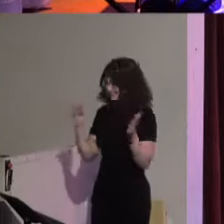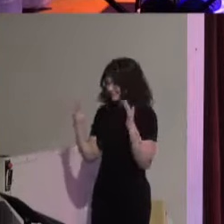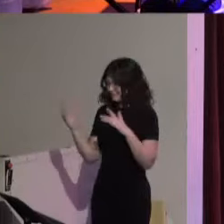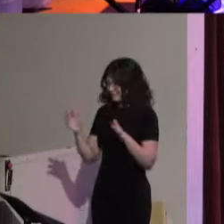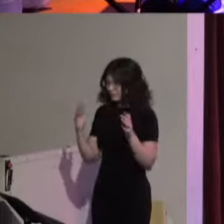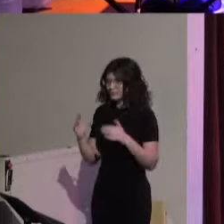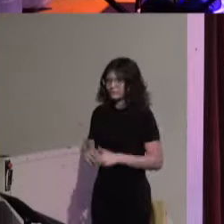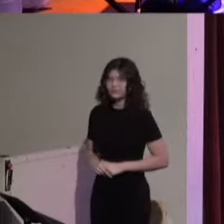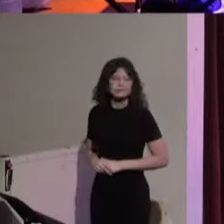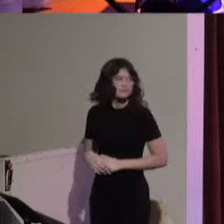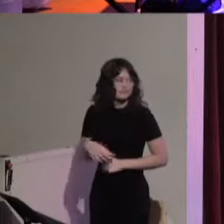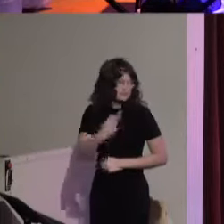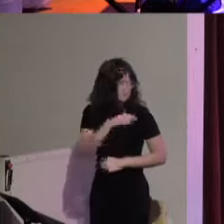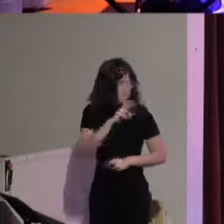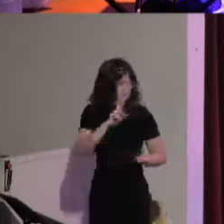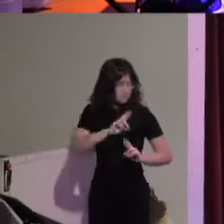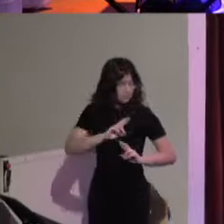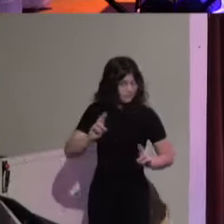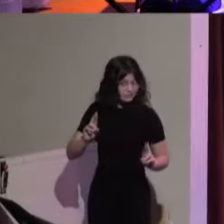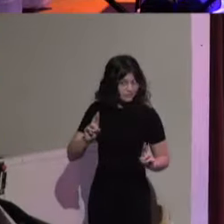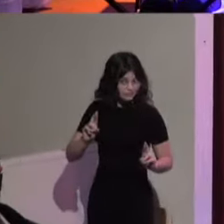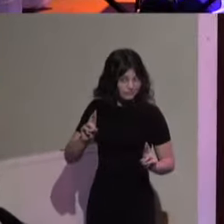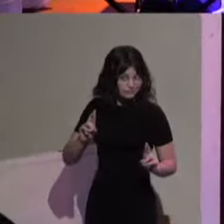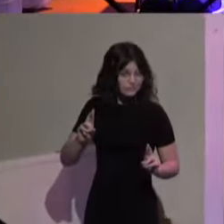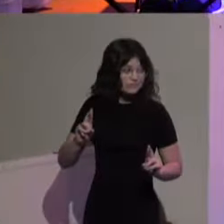Are you all ready? Are you all ready? Okay. Yes.